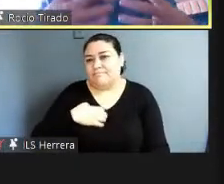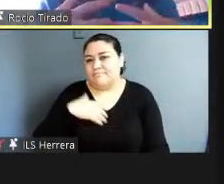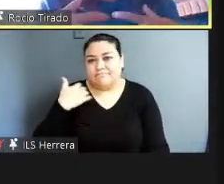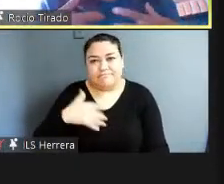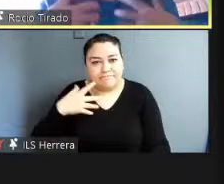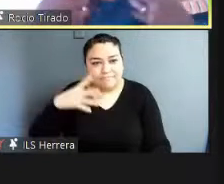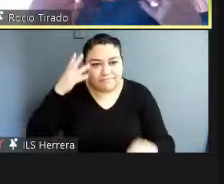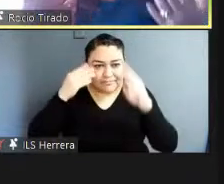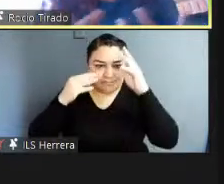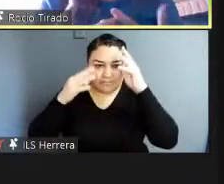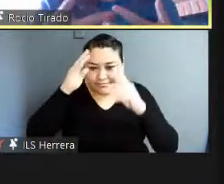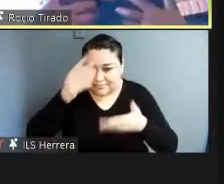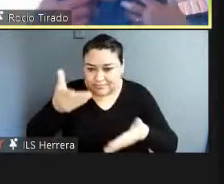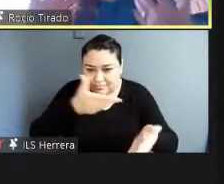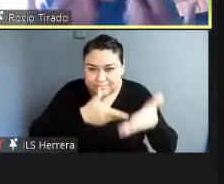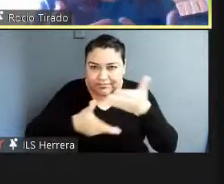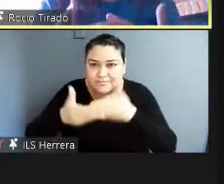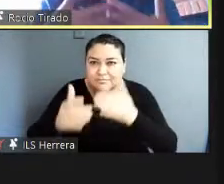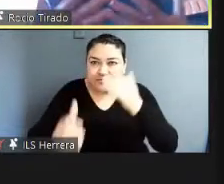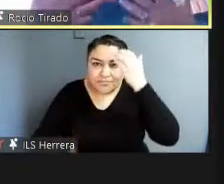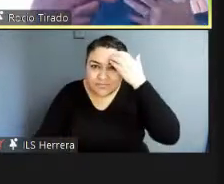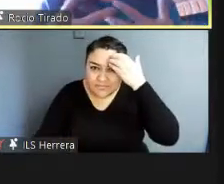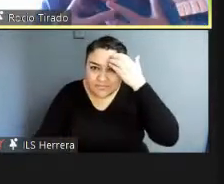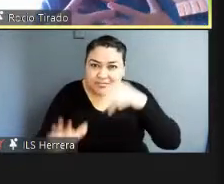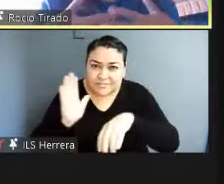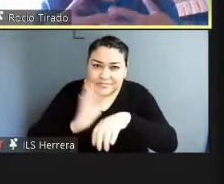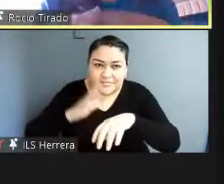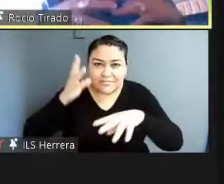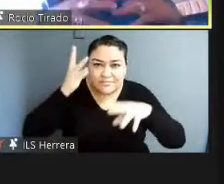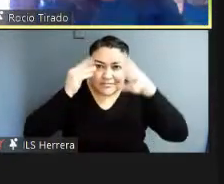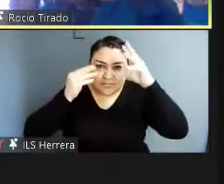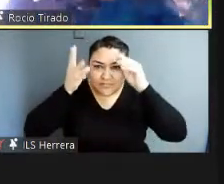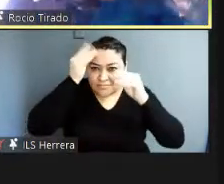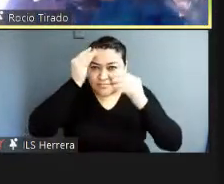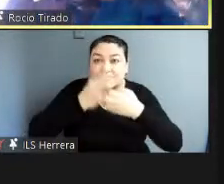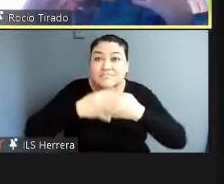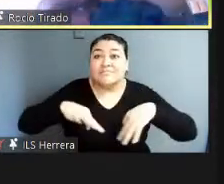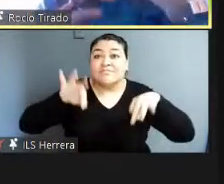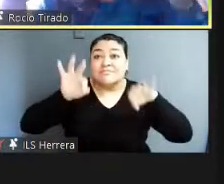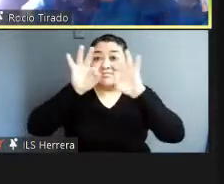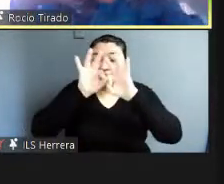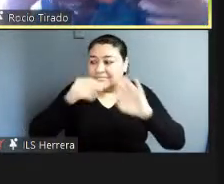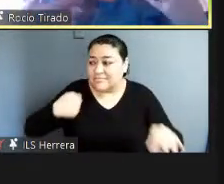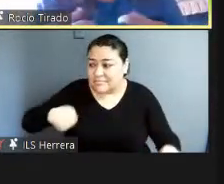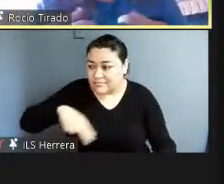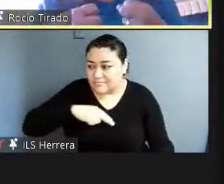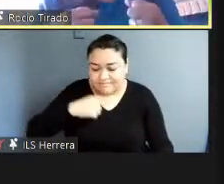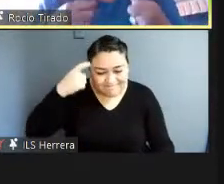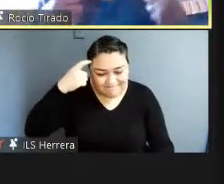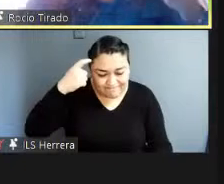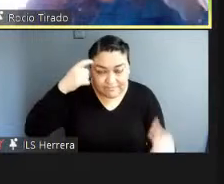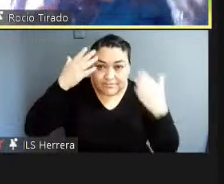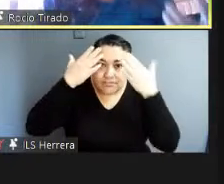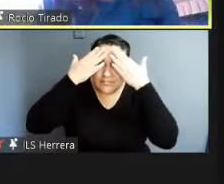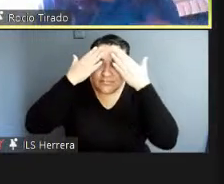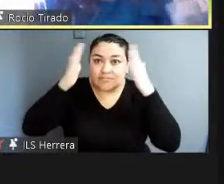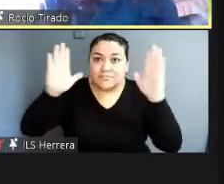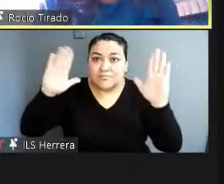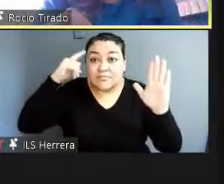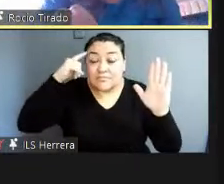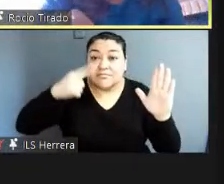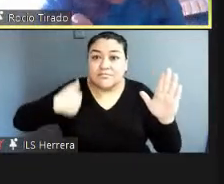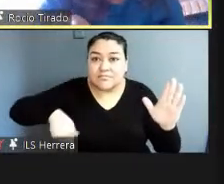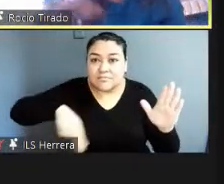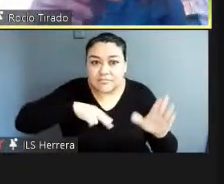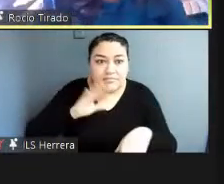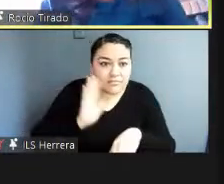to each competency. This was a very fruitful experience because it allowed us to learn, which is most important. We have to keep